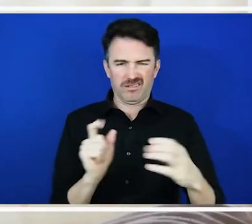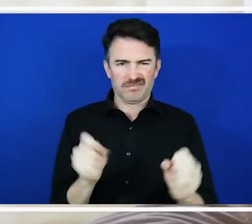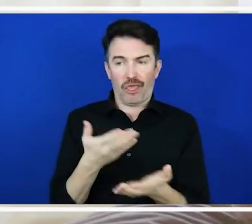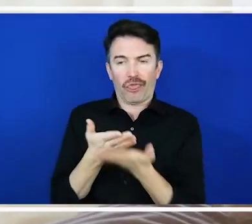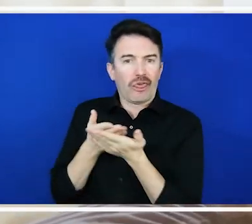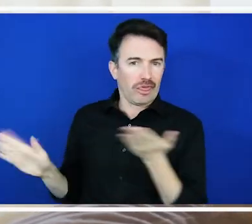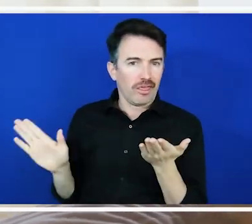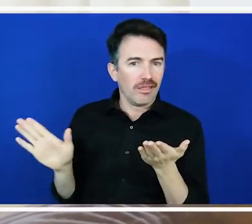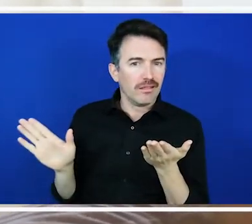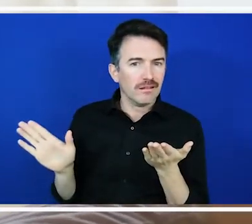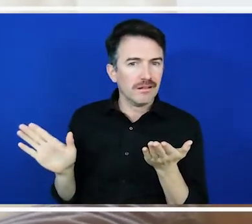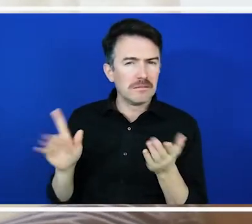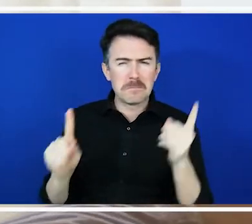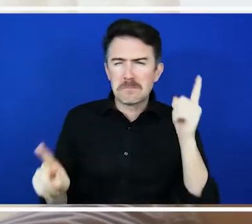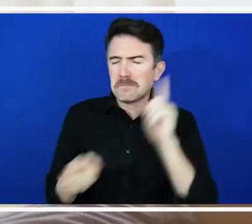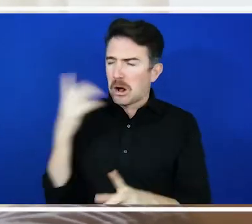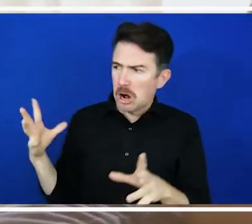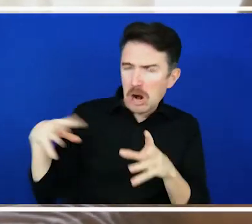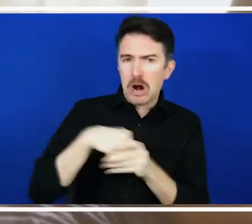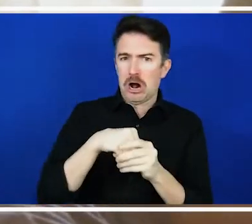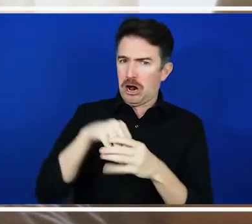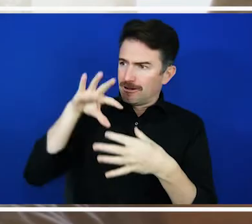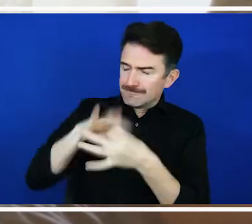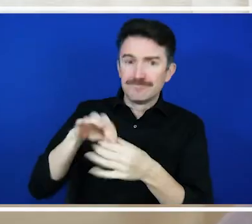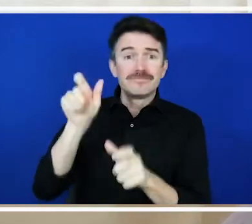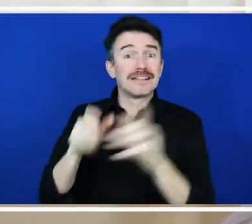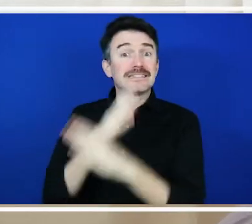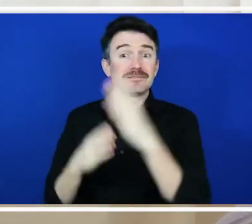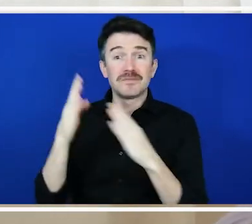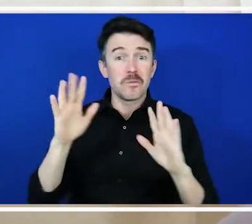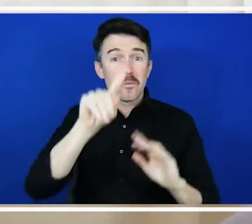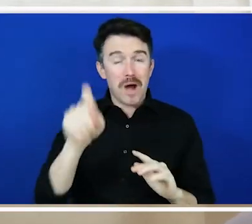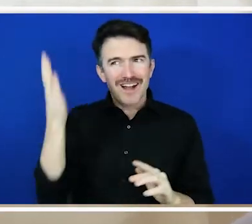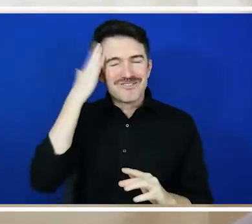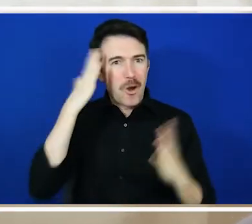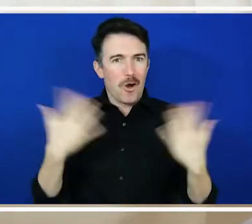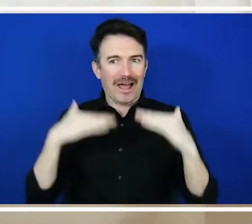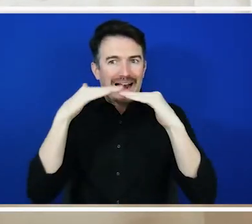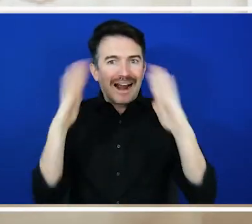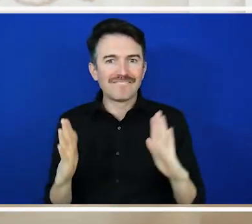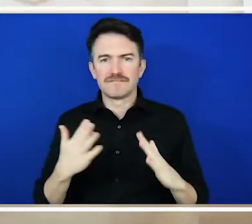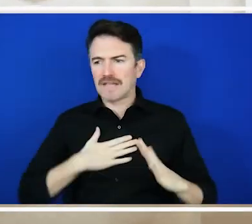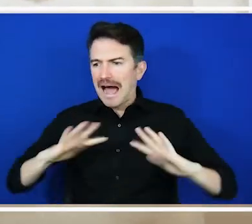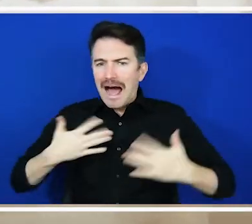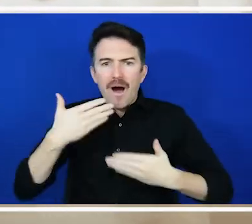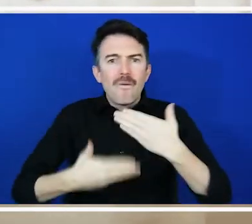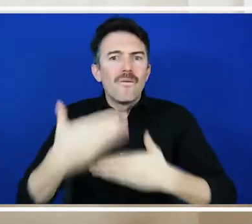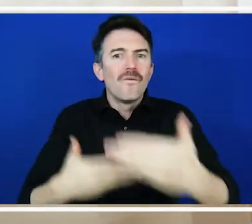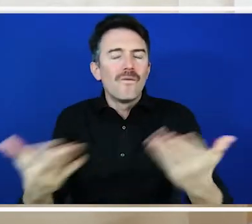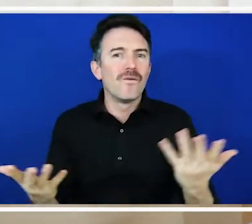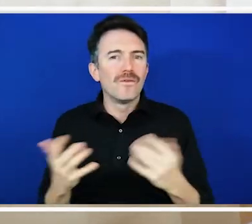is even more important, because we know where we live, we know who we are, we know what we need.